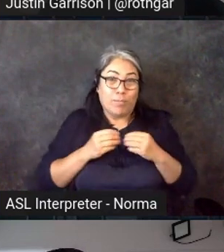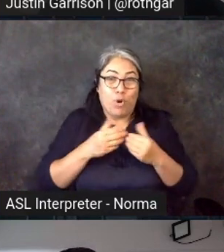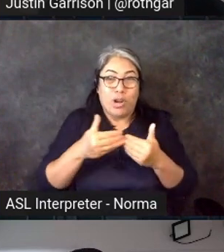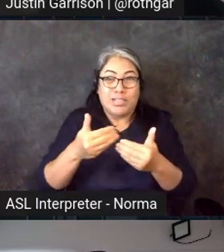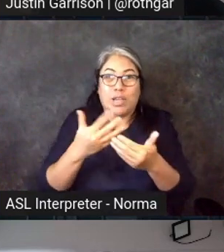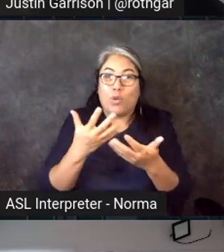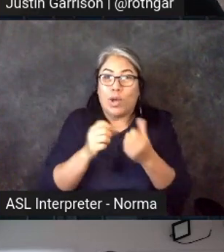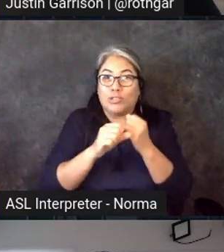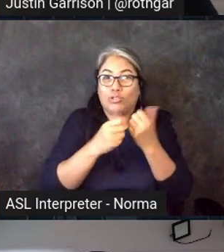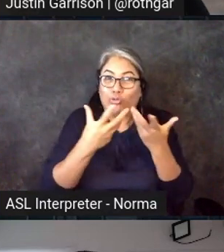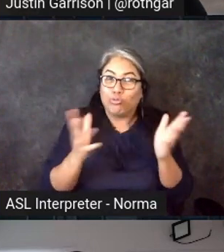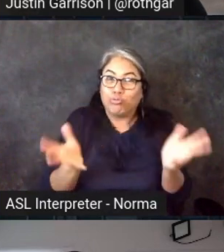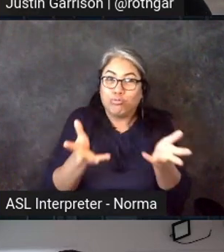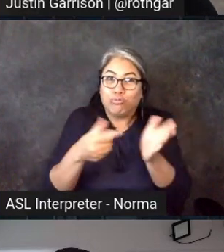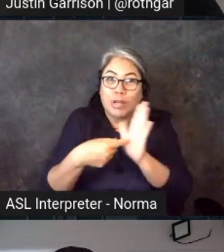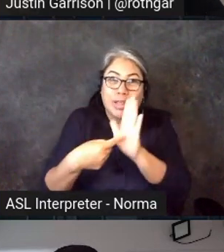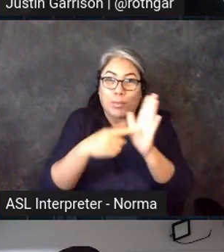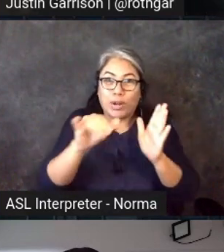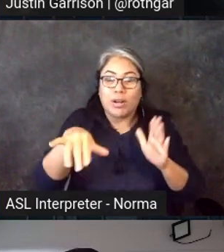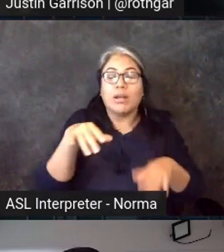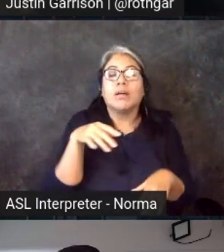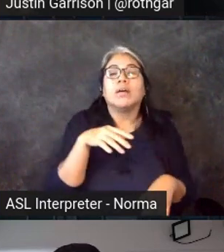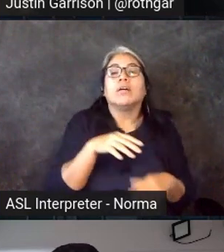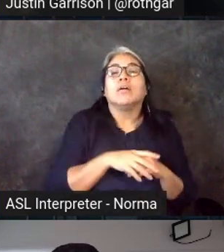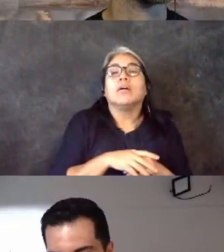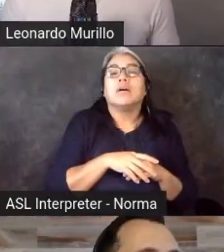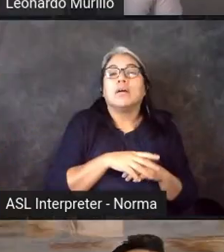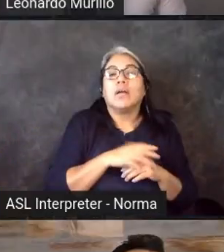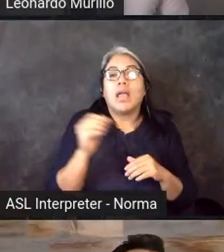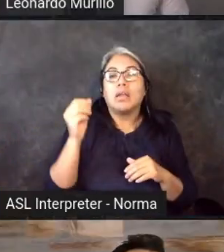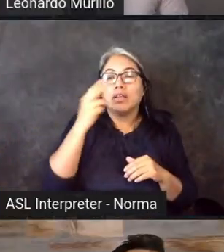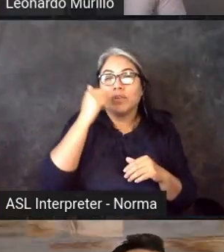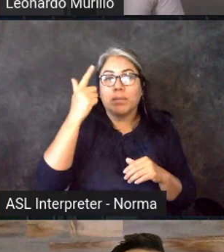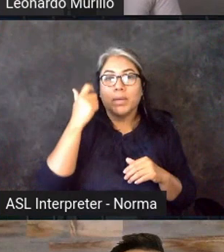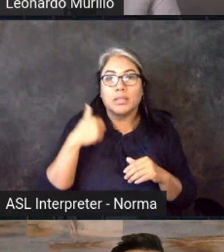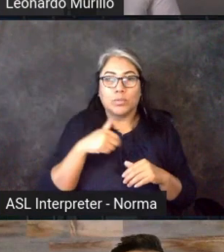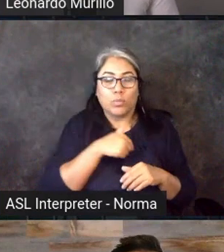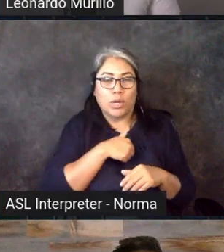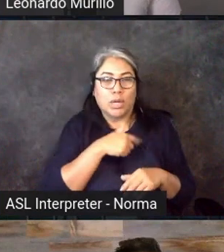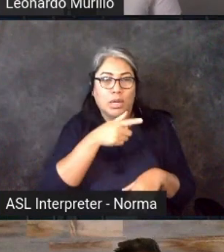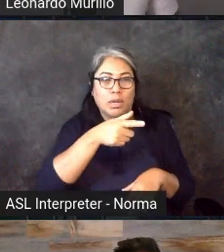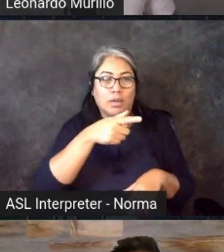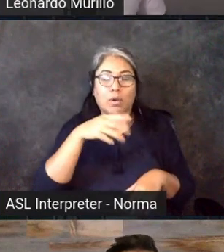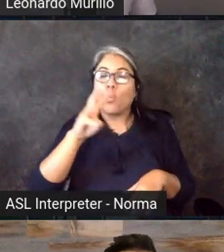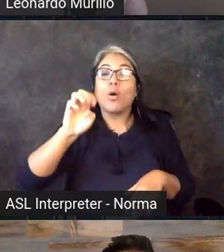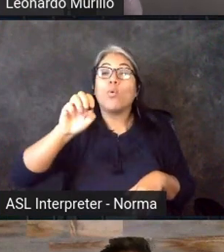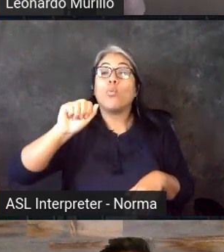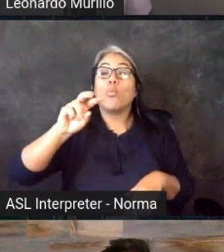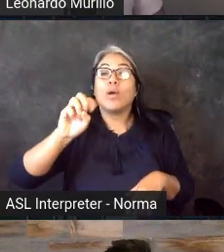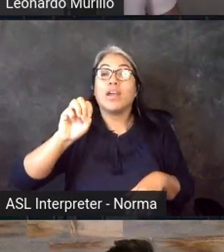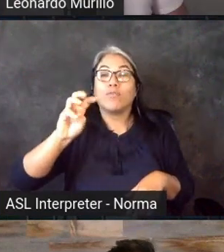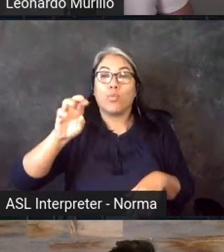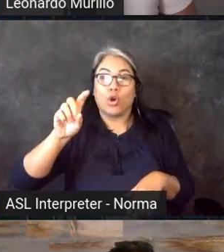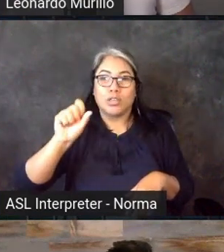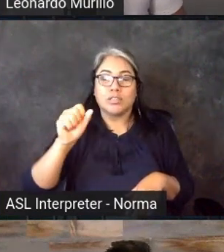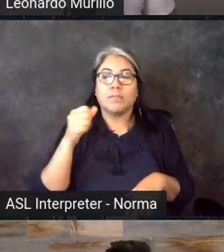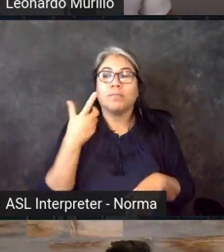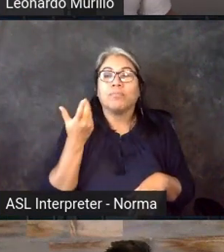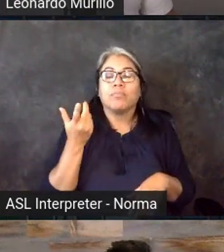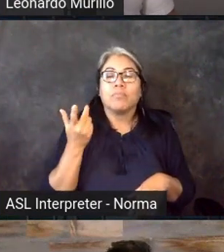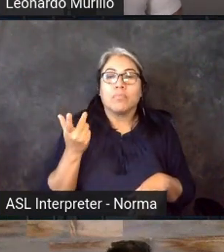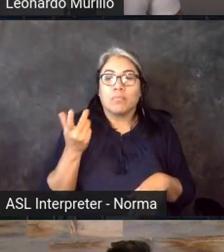on. And what you talk about, because it's funny how WeaveWorks ran into or found WeaveWorks, right? Or defined